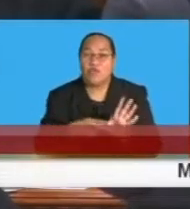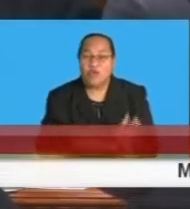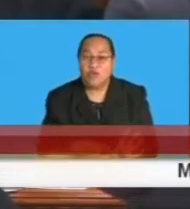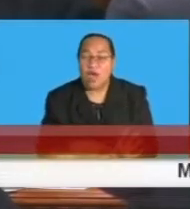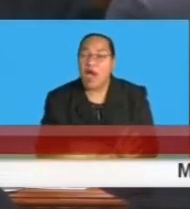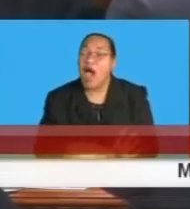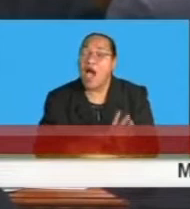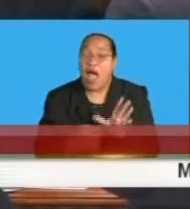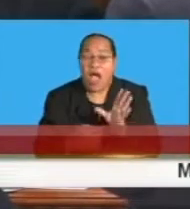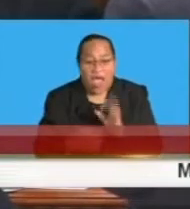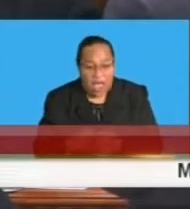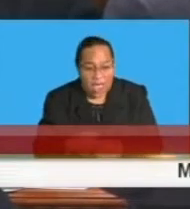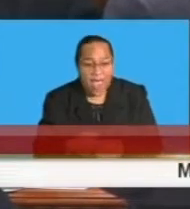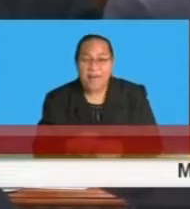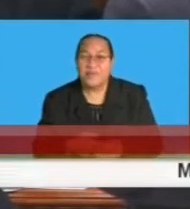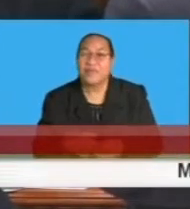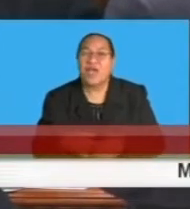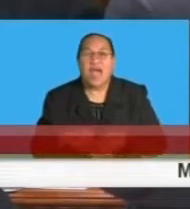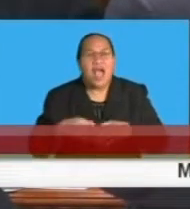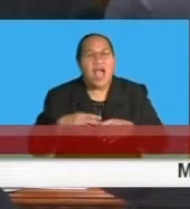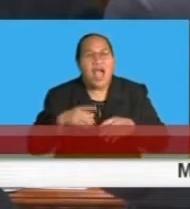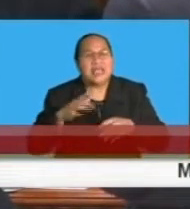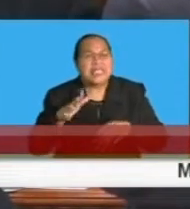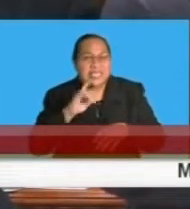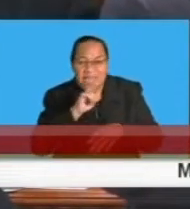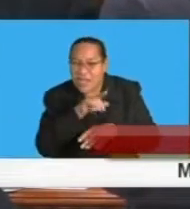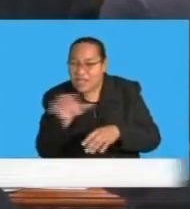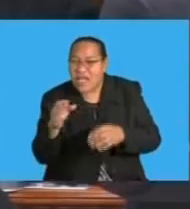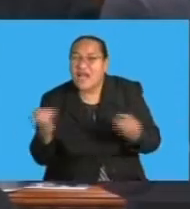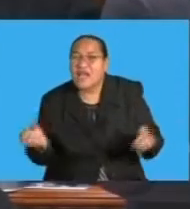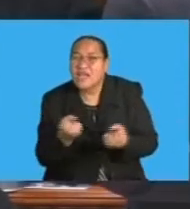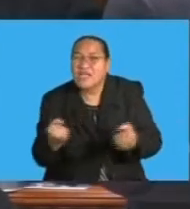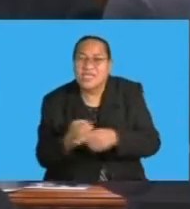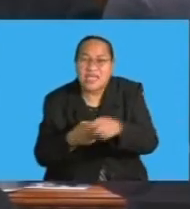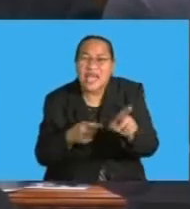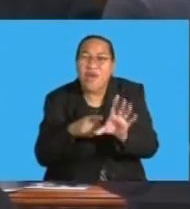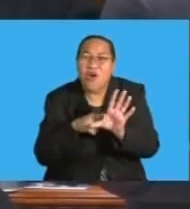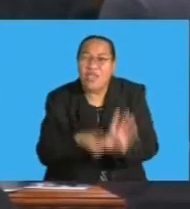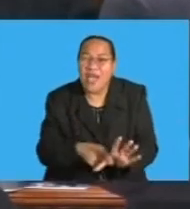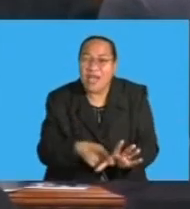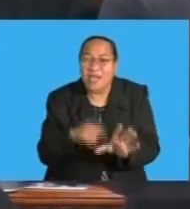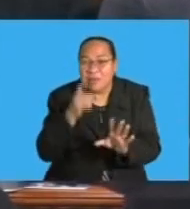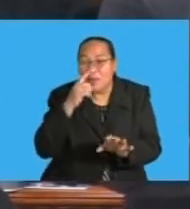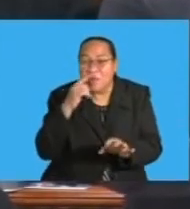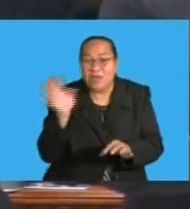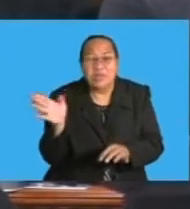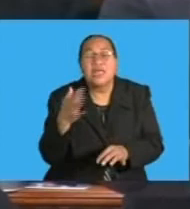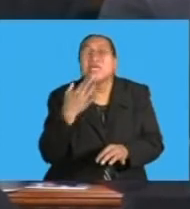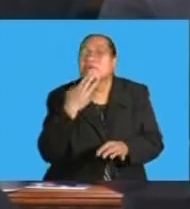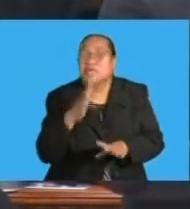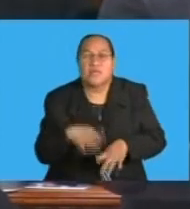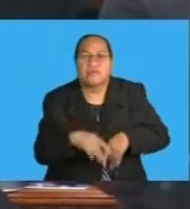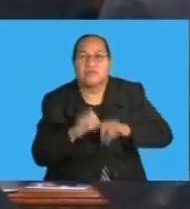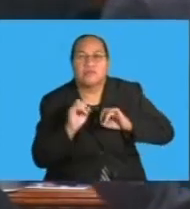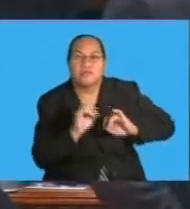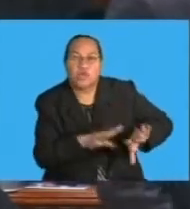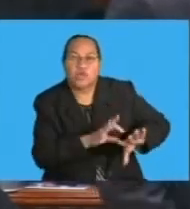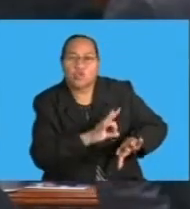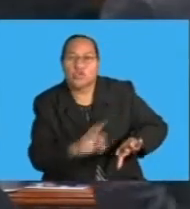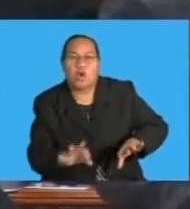young people to reject such statements and by extension ways of behavior for being